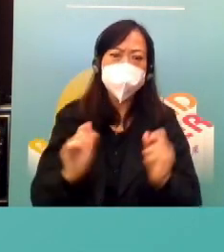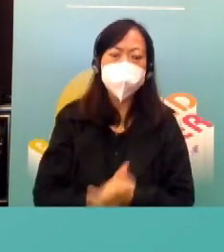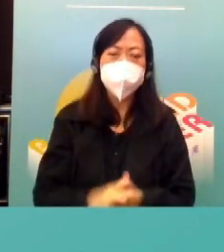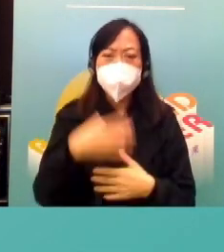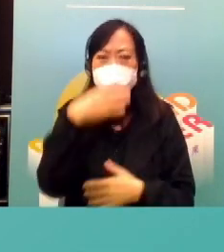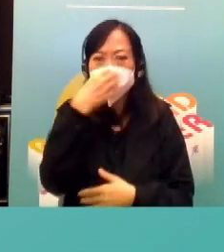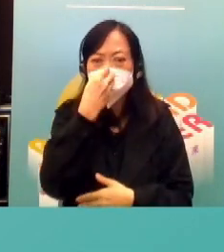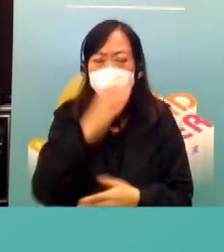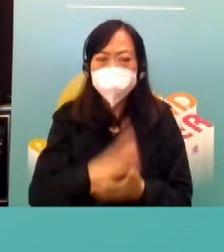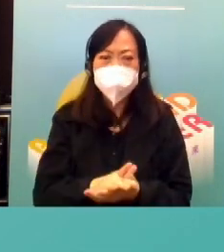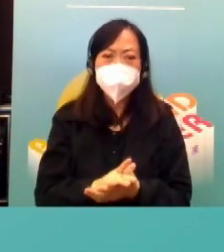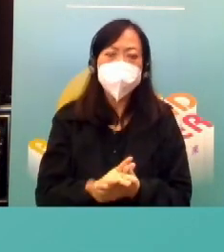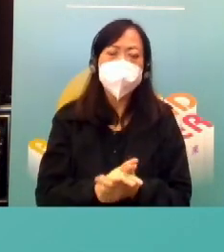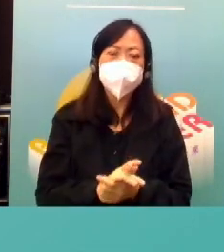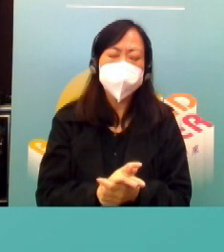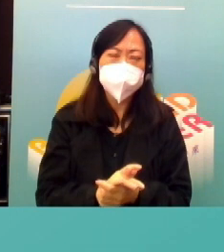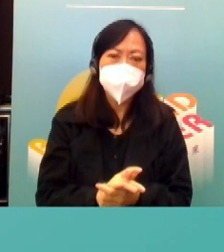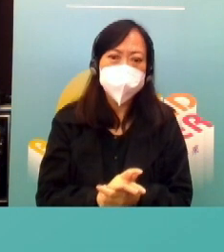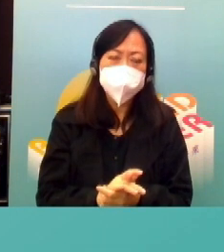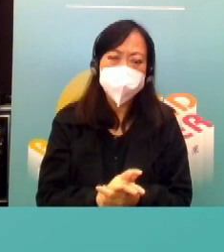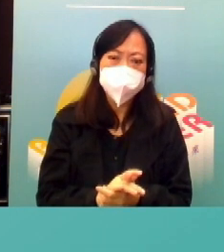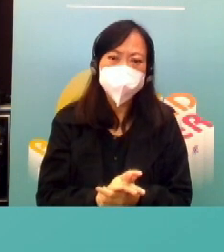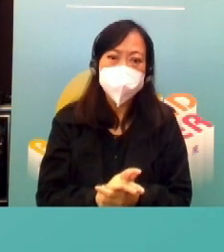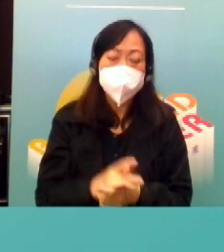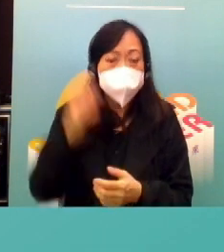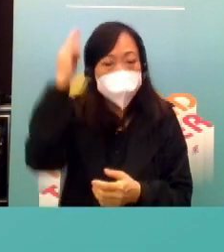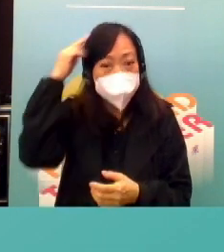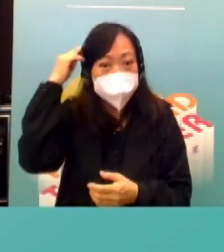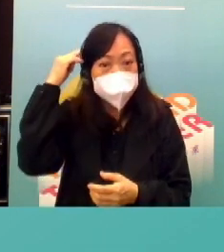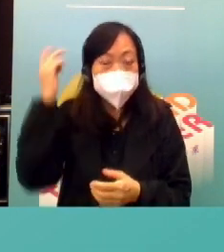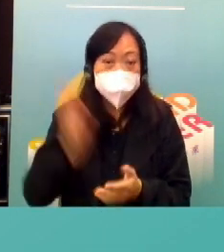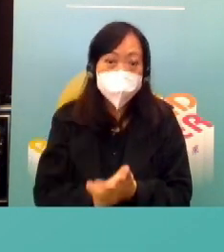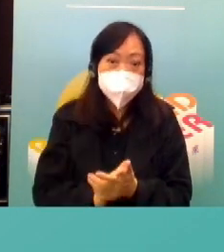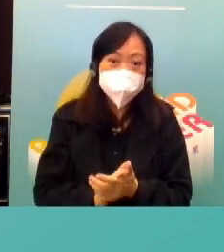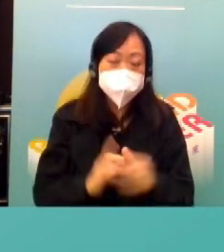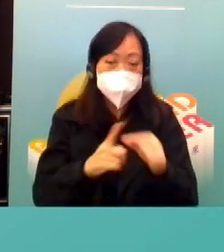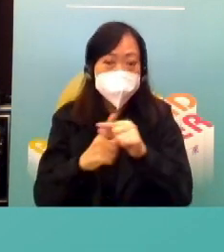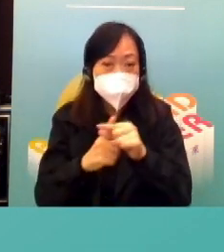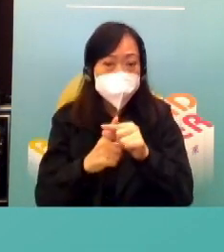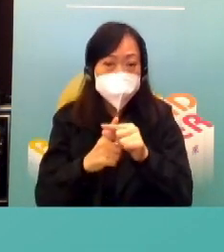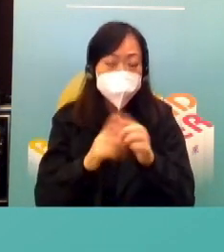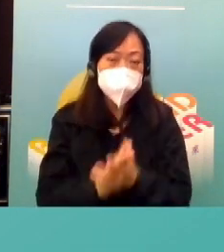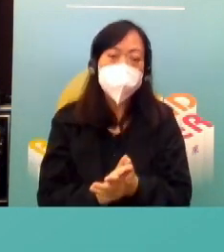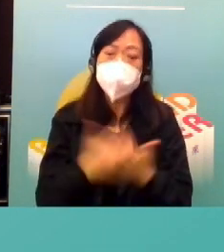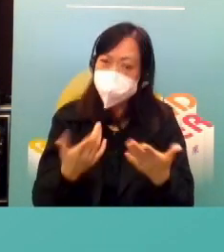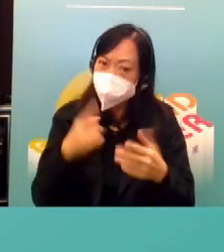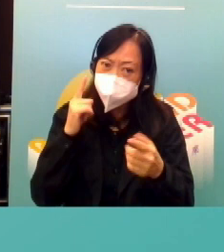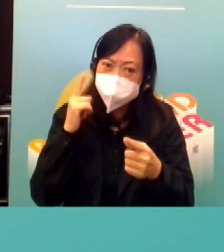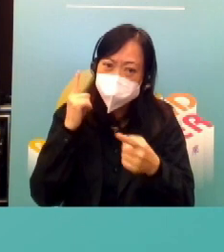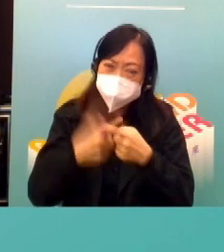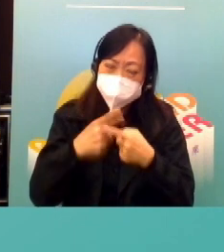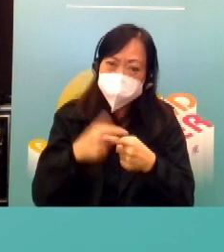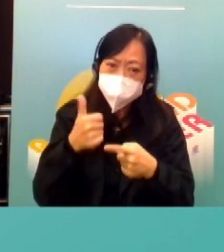by 2050. That's good. And we said we increase the